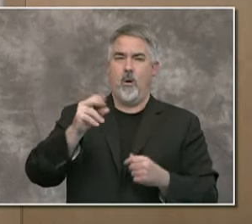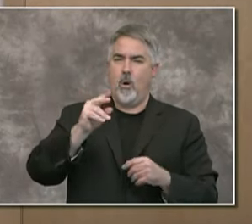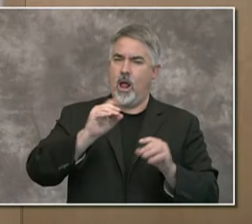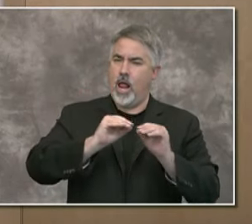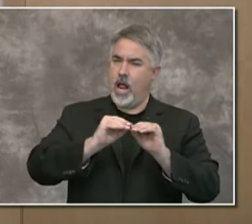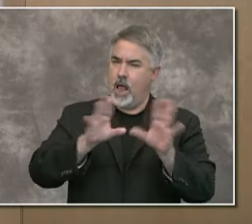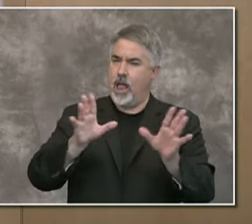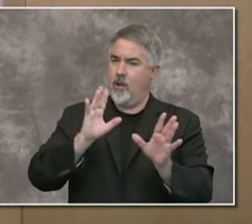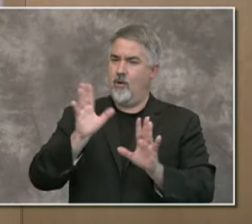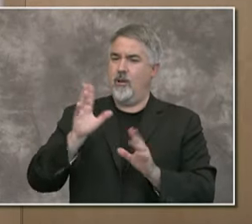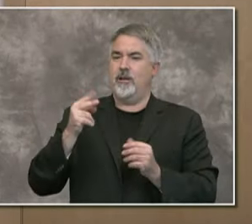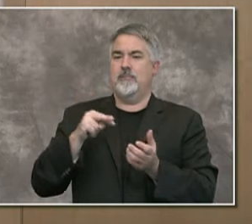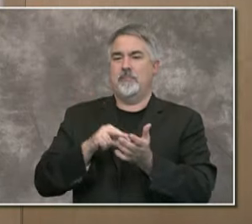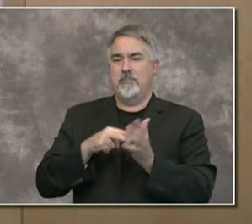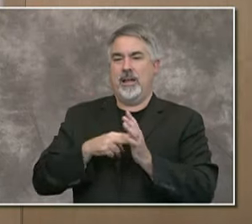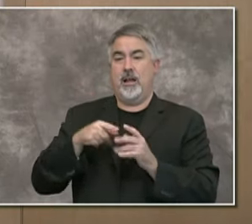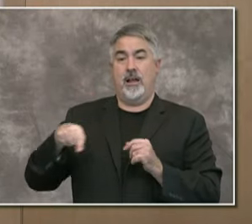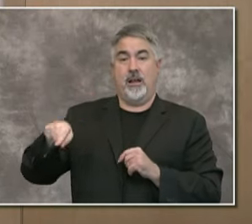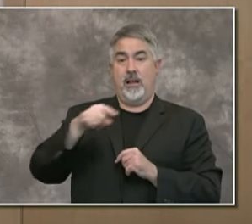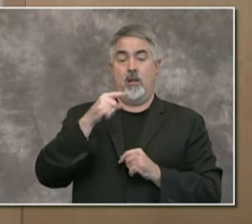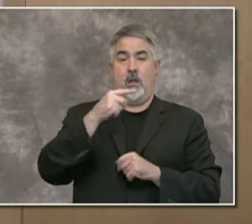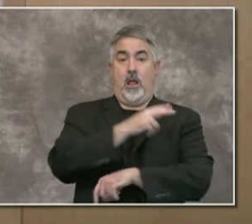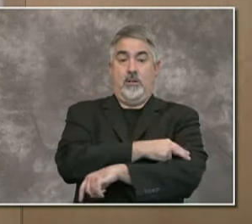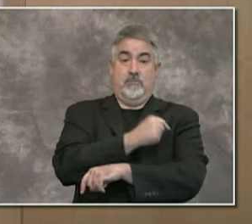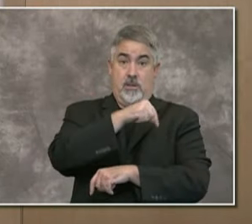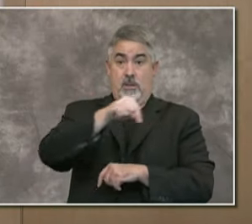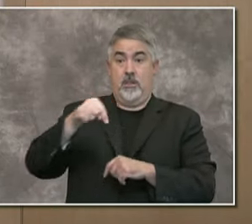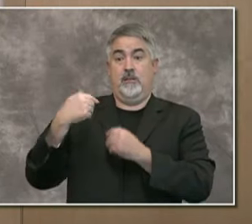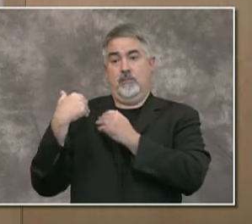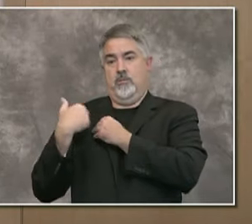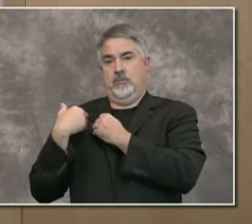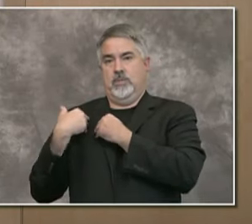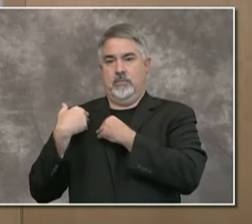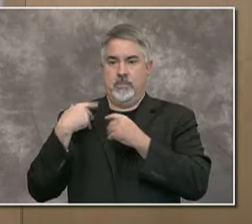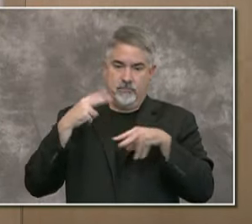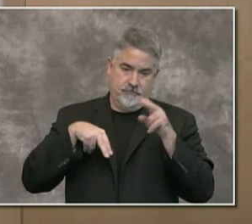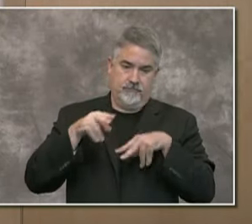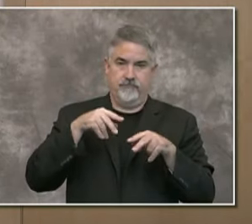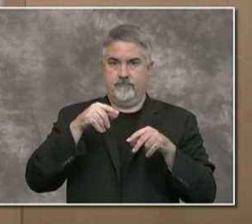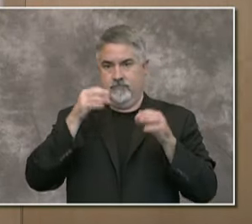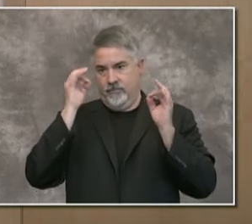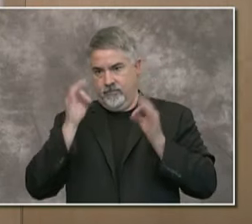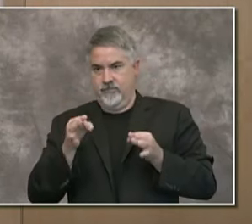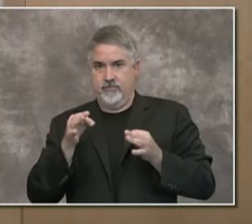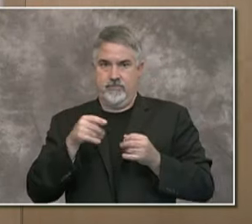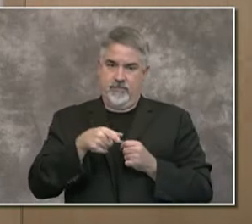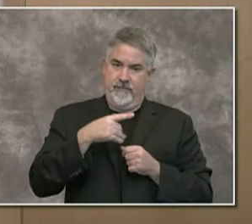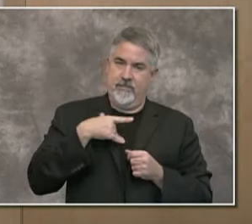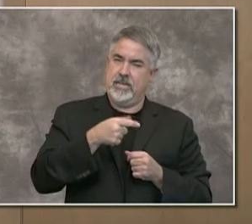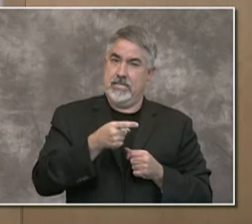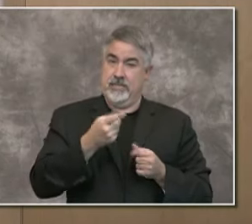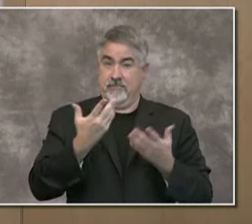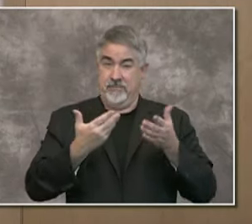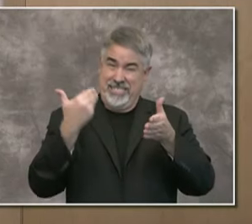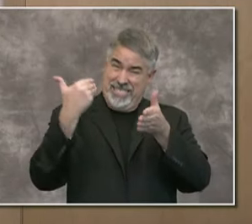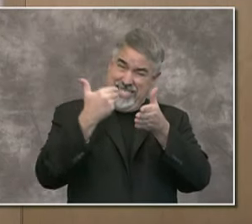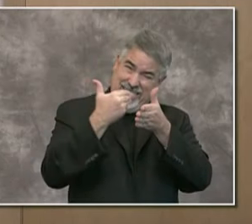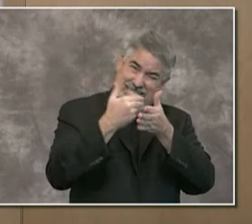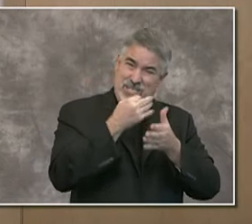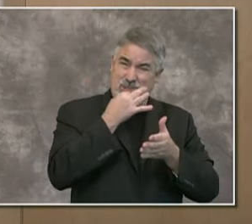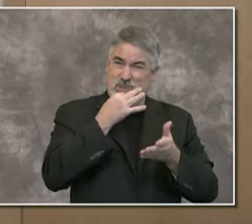consider use of this drug in specific circumstances while we await the results of clinical trials that are currently going